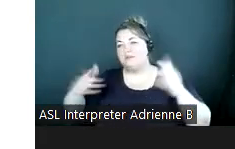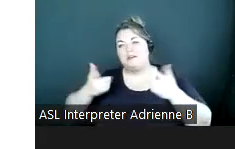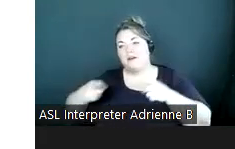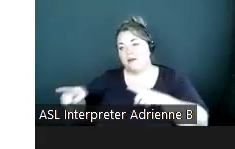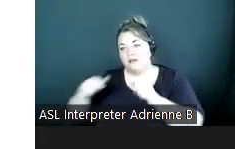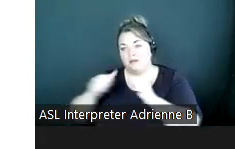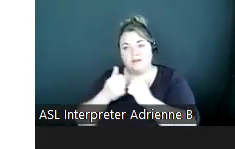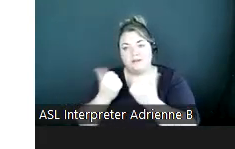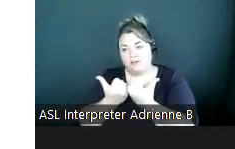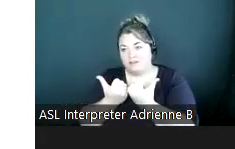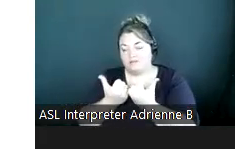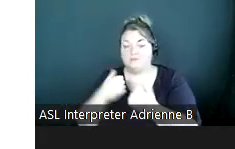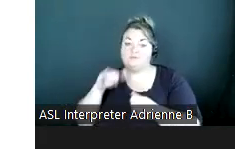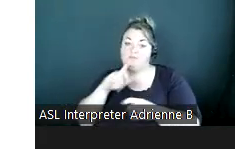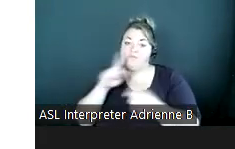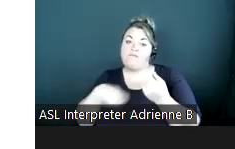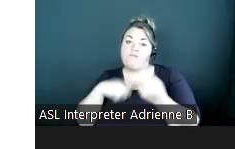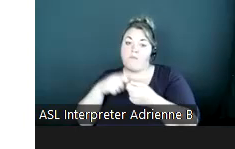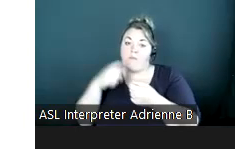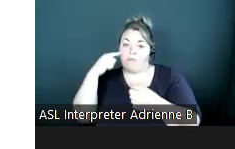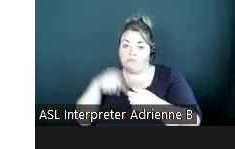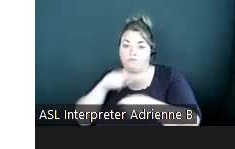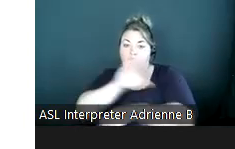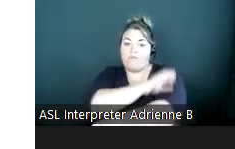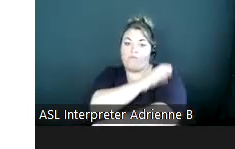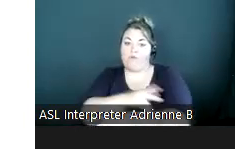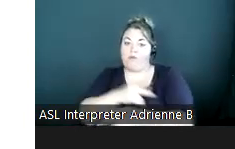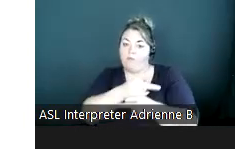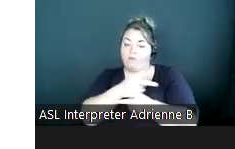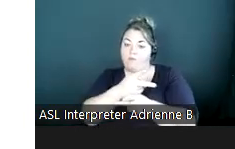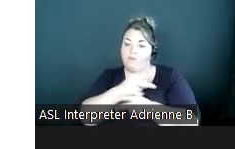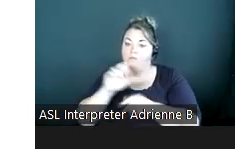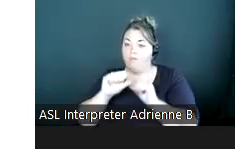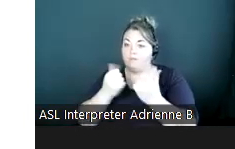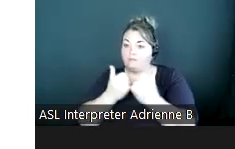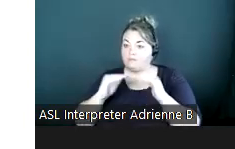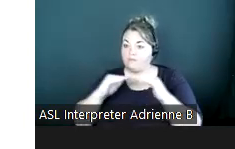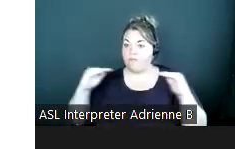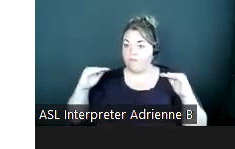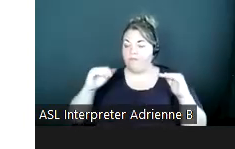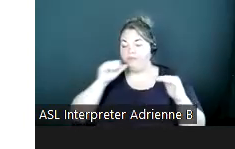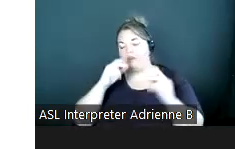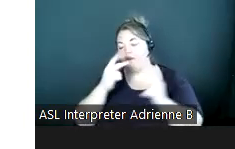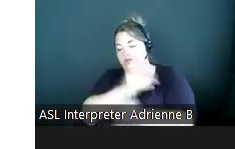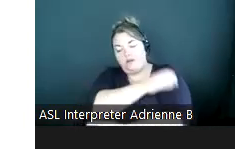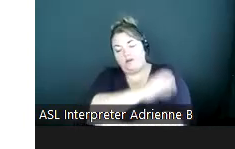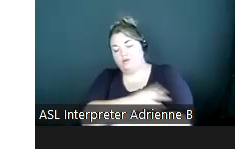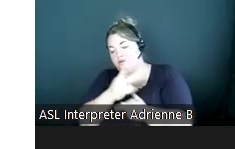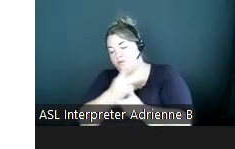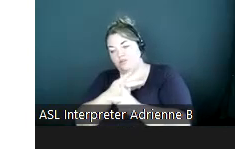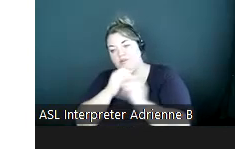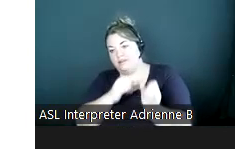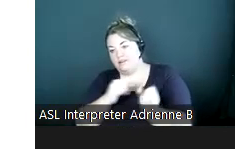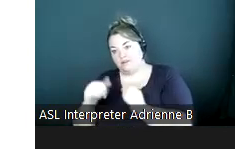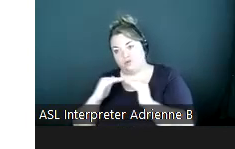agencies. And this is specifically for clinical supervision at the agency level and not clinical supervision at the